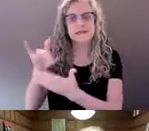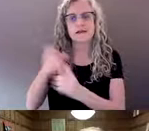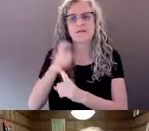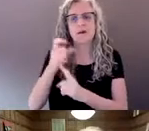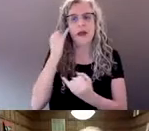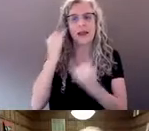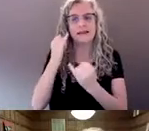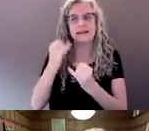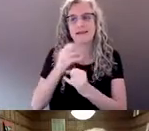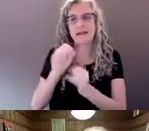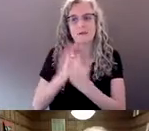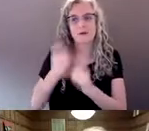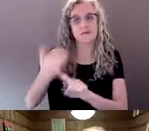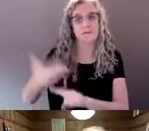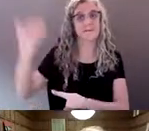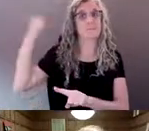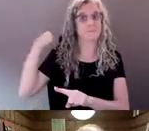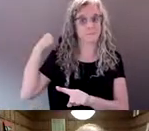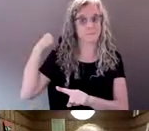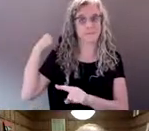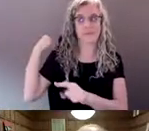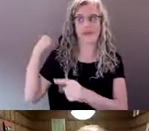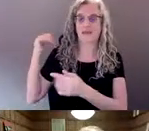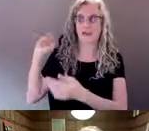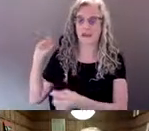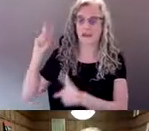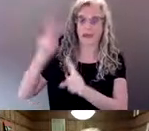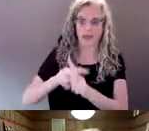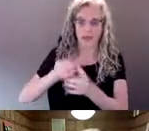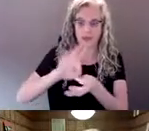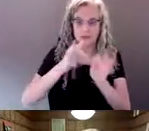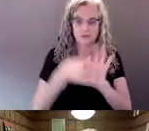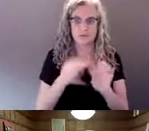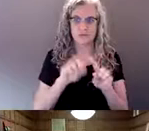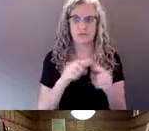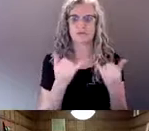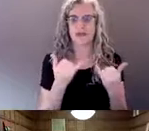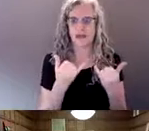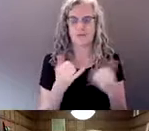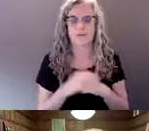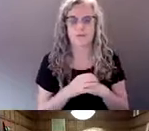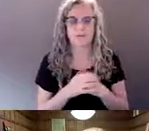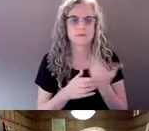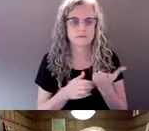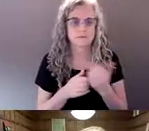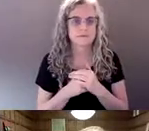past, applying them in new ways in order to make sense of their own world. Next slide, please.